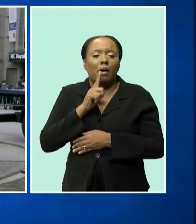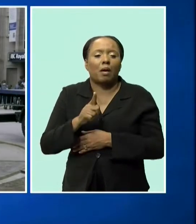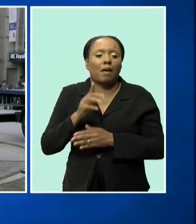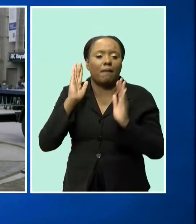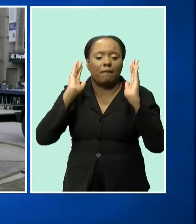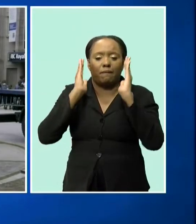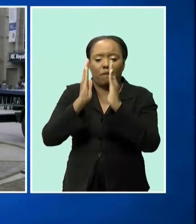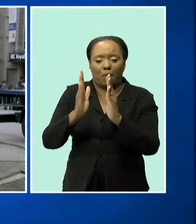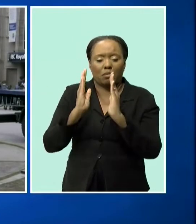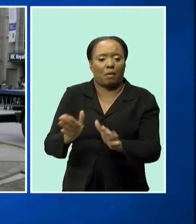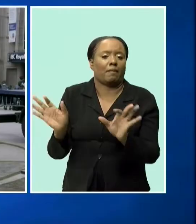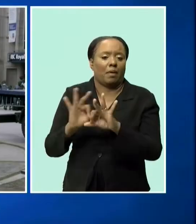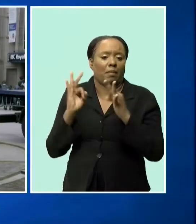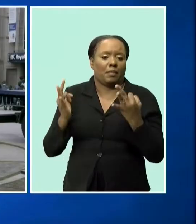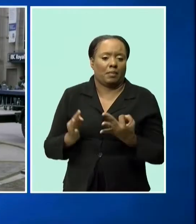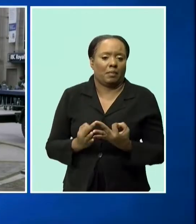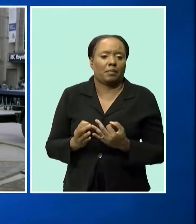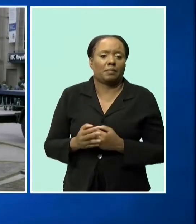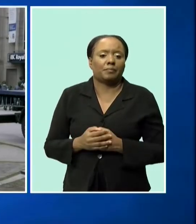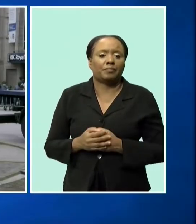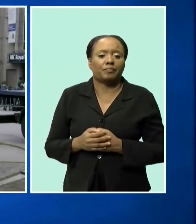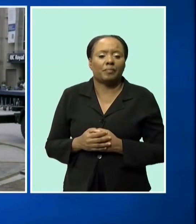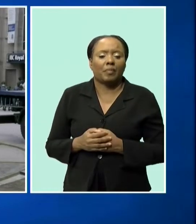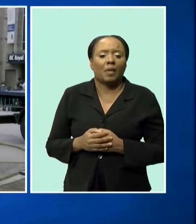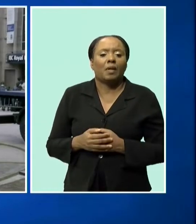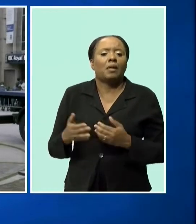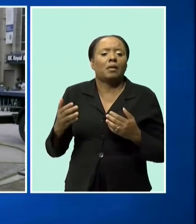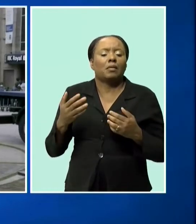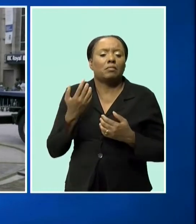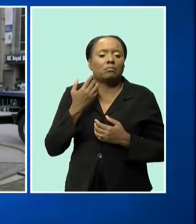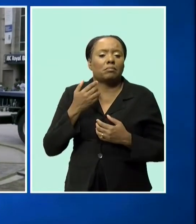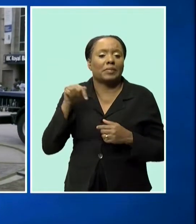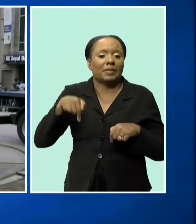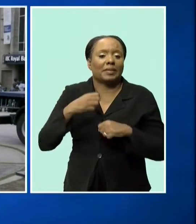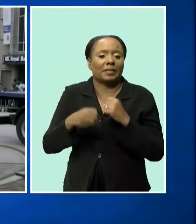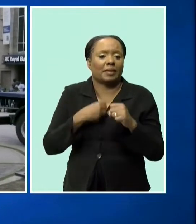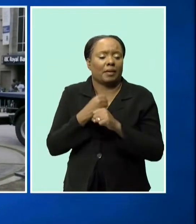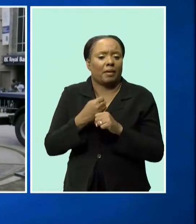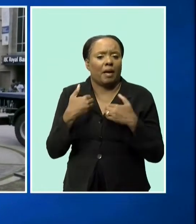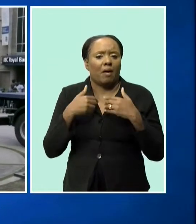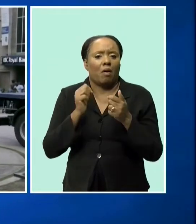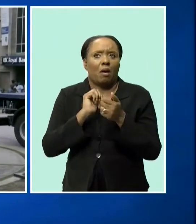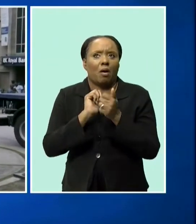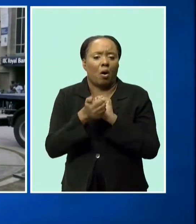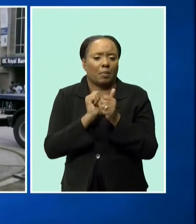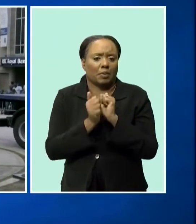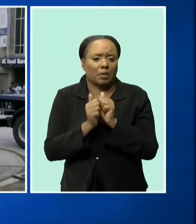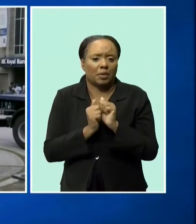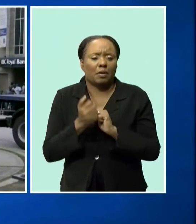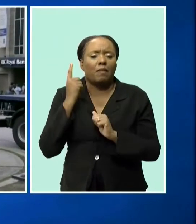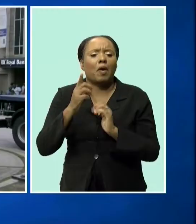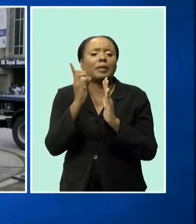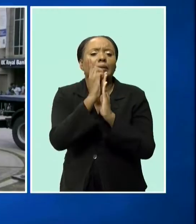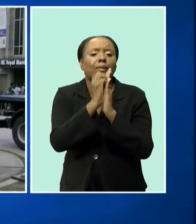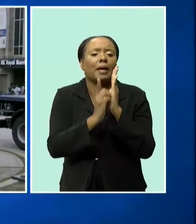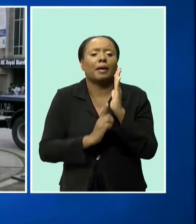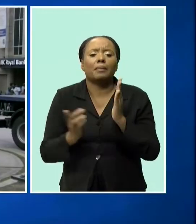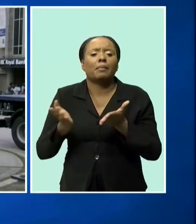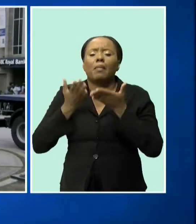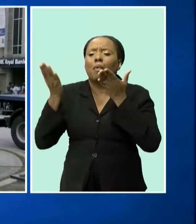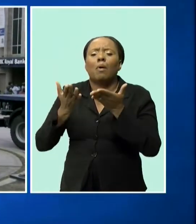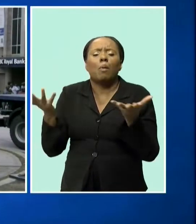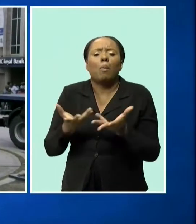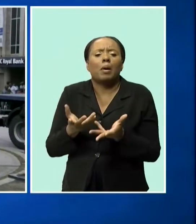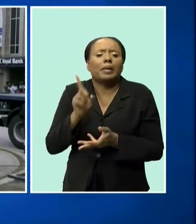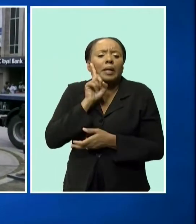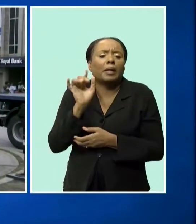statue. Dr. Munro-Knight said in May the division launched a competition for people to submit design proposals of what it should look like, and